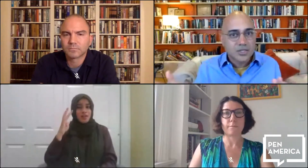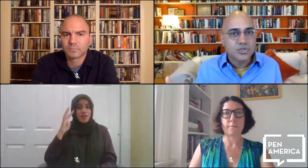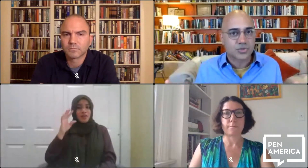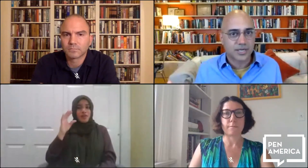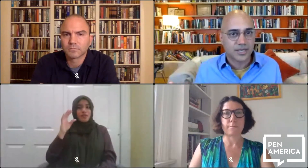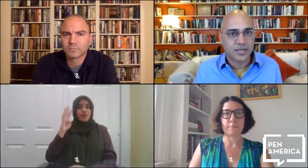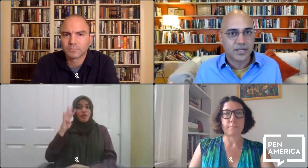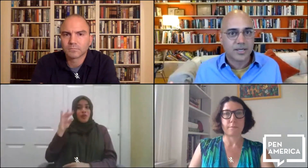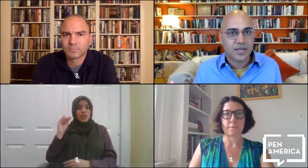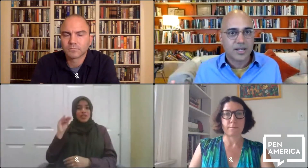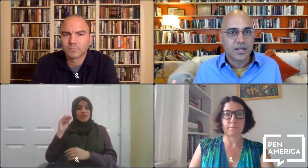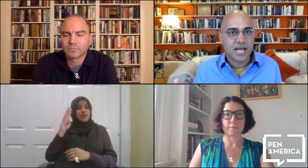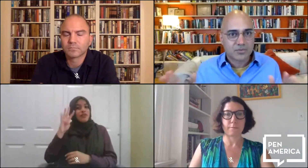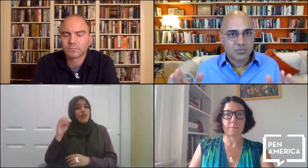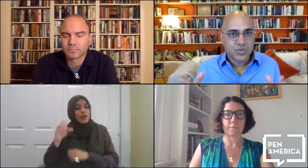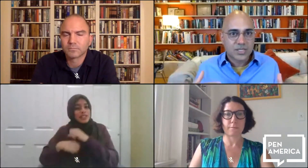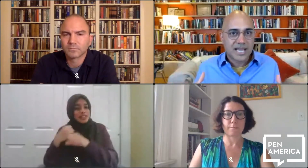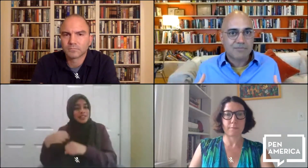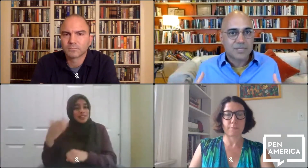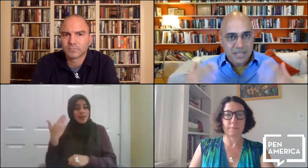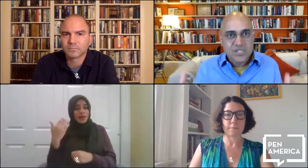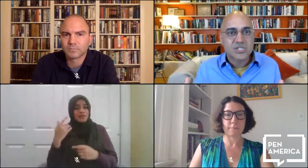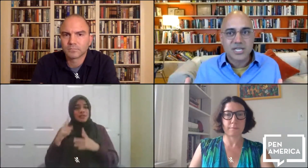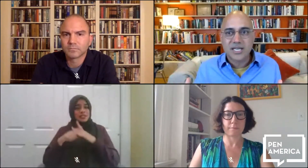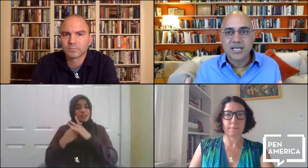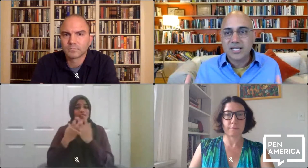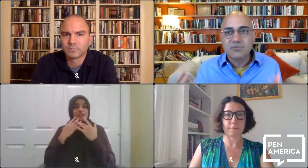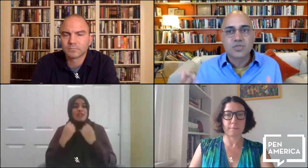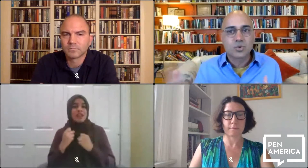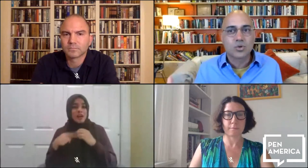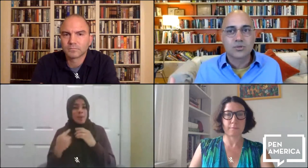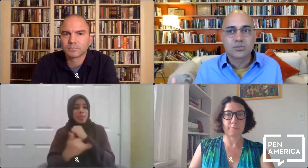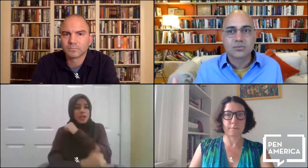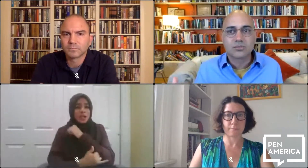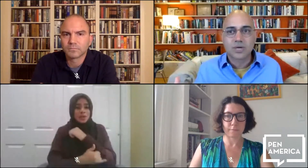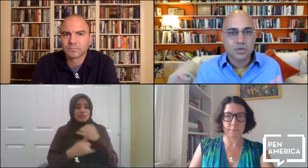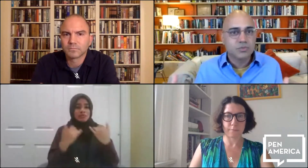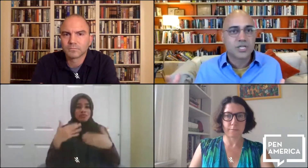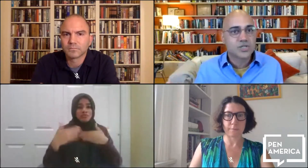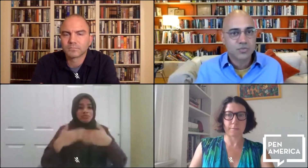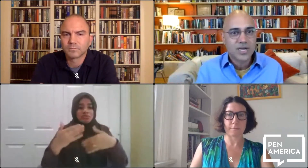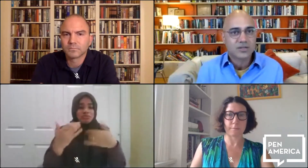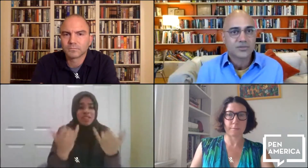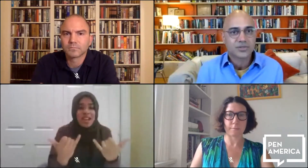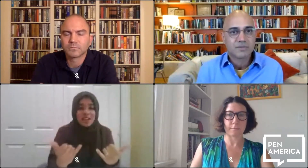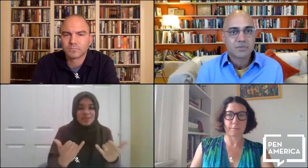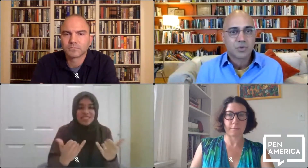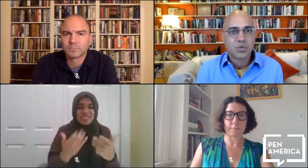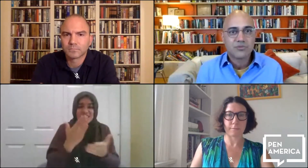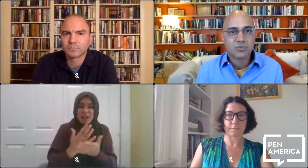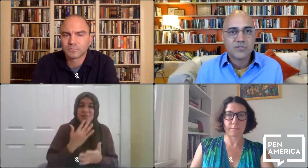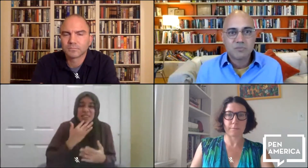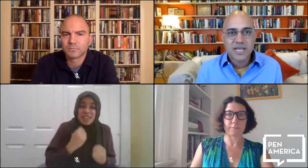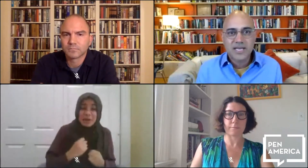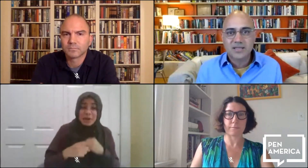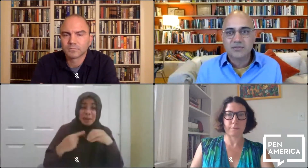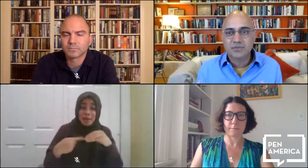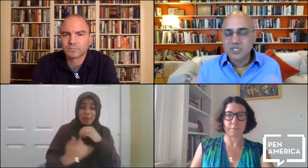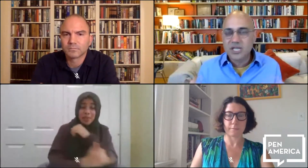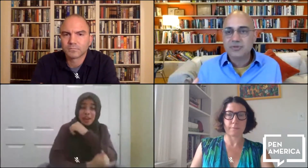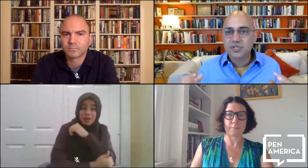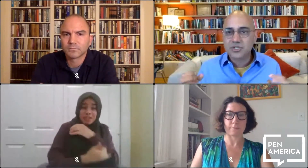the country and really have been legislating individual accumulation of wealth. We've made